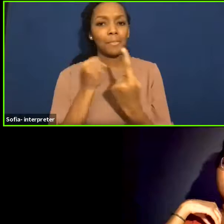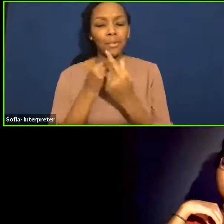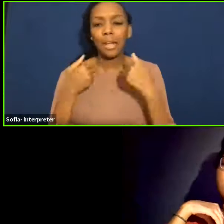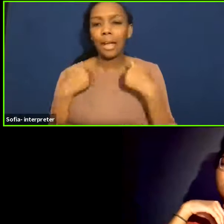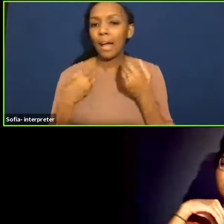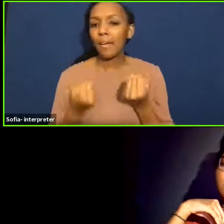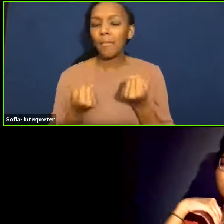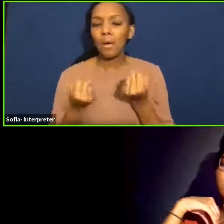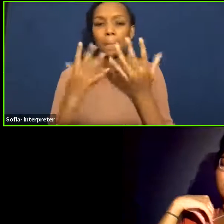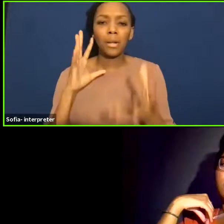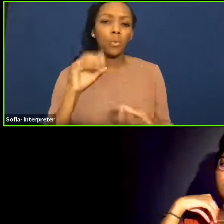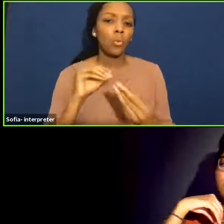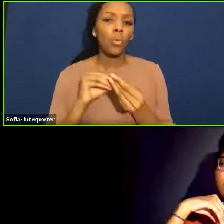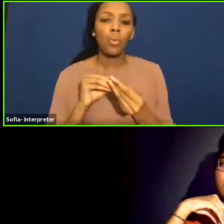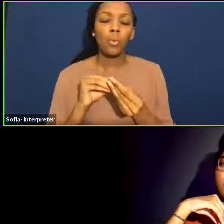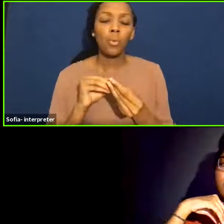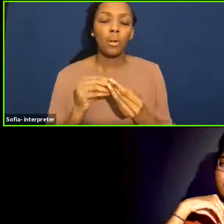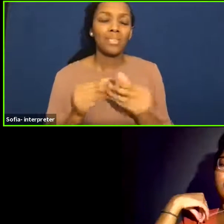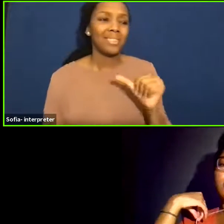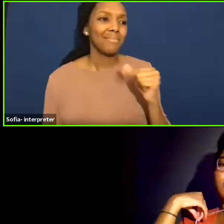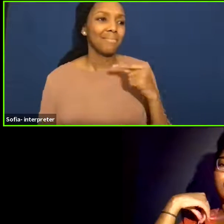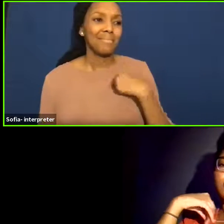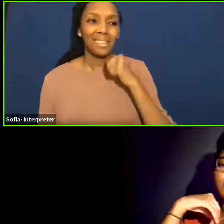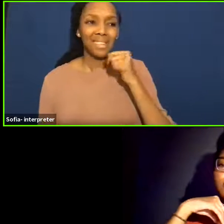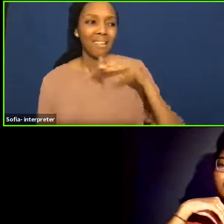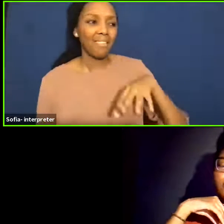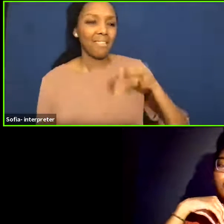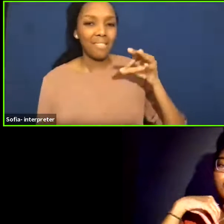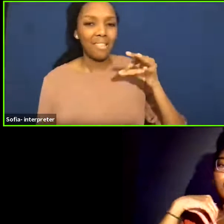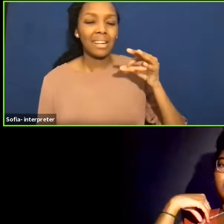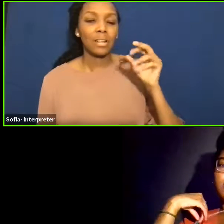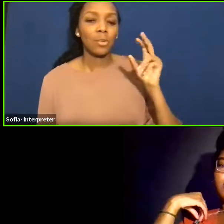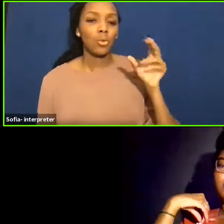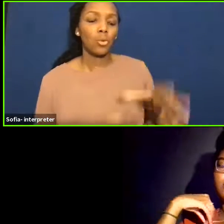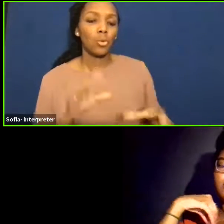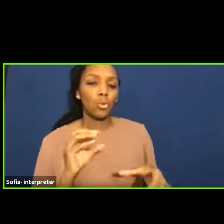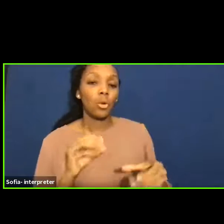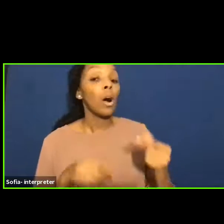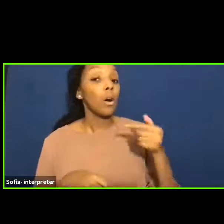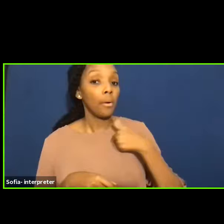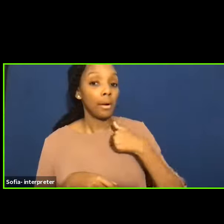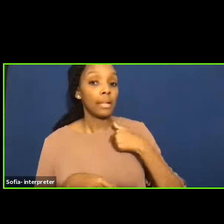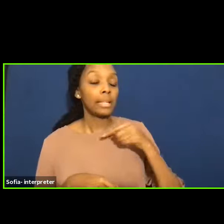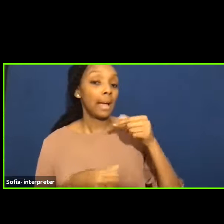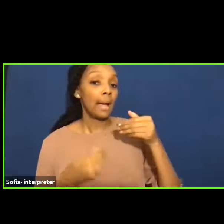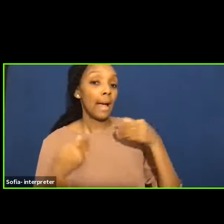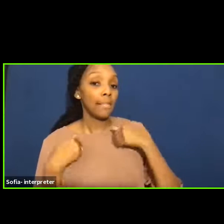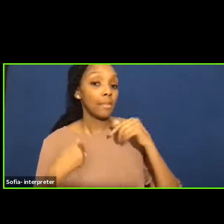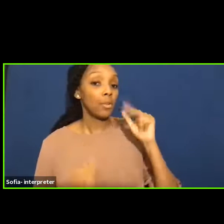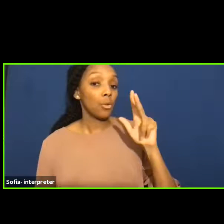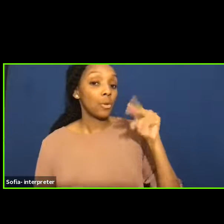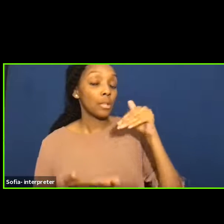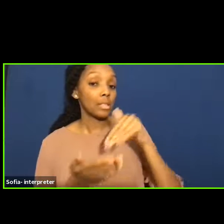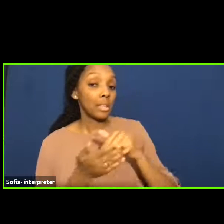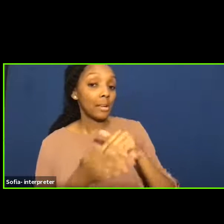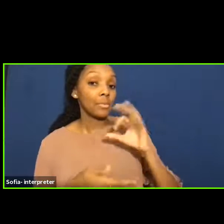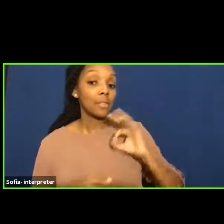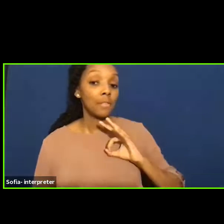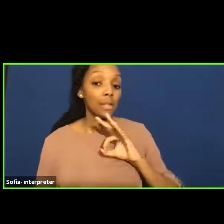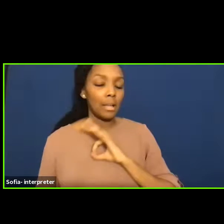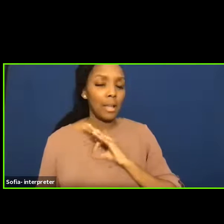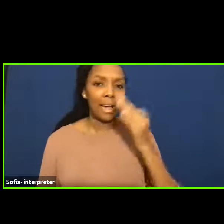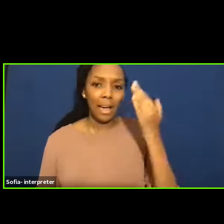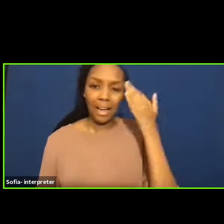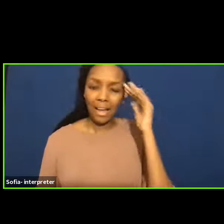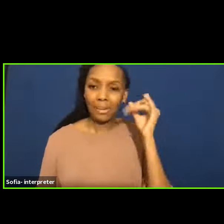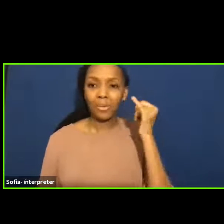I had searched up like how much faculty there is total in UNCG, and there's 3,000. So I don't know if that includes like staff that isn't a